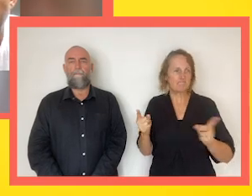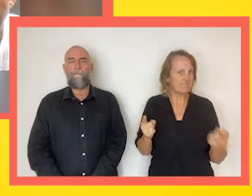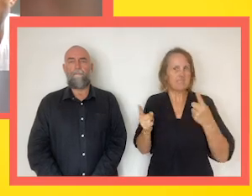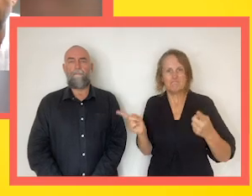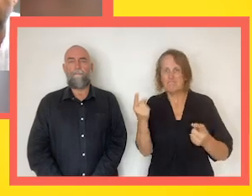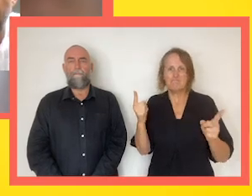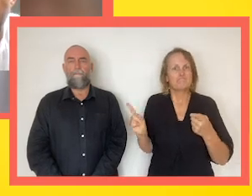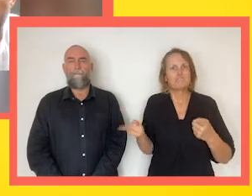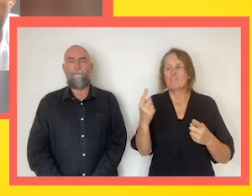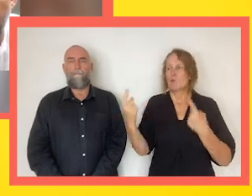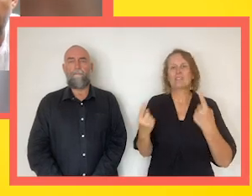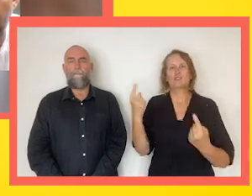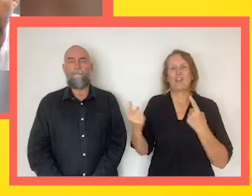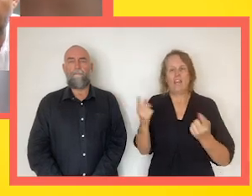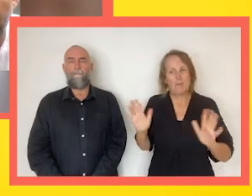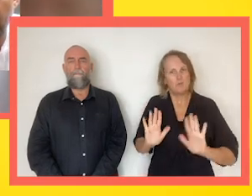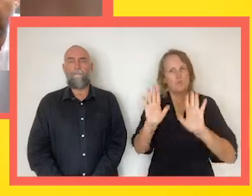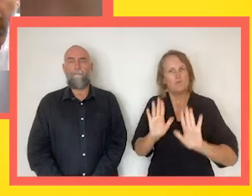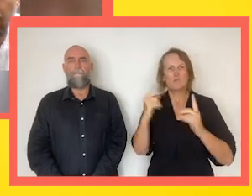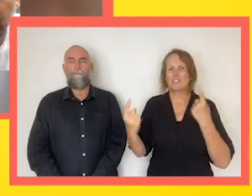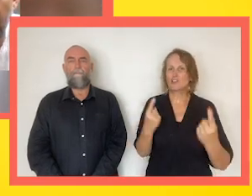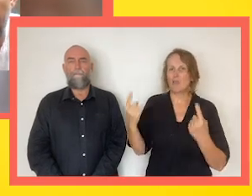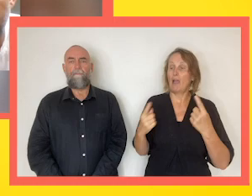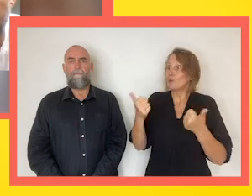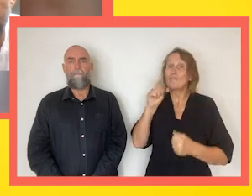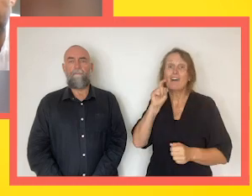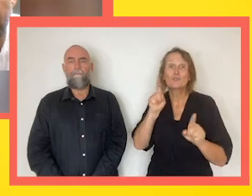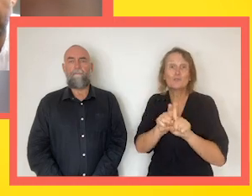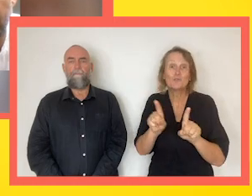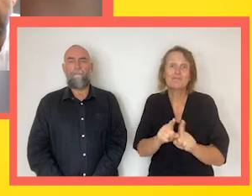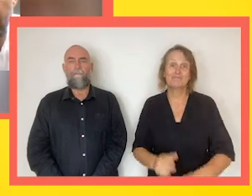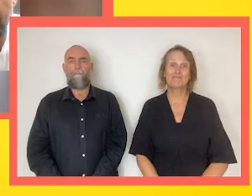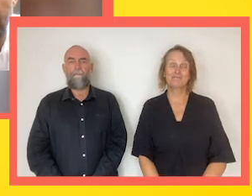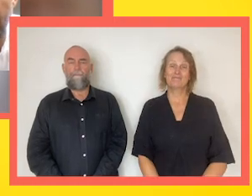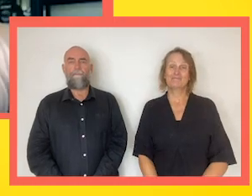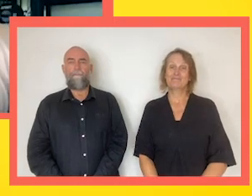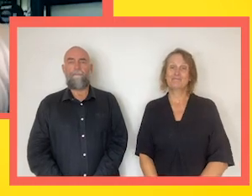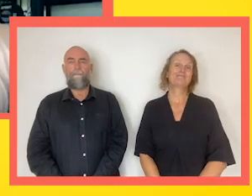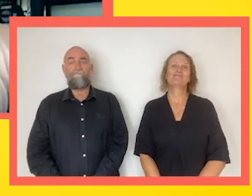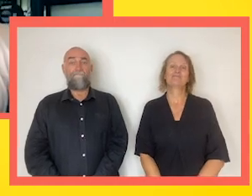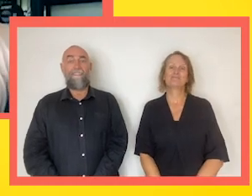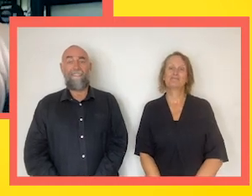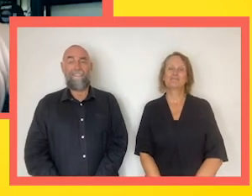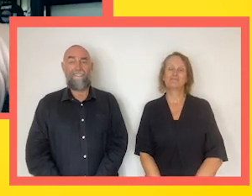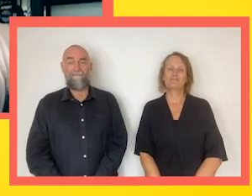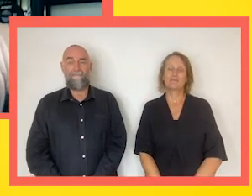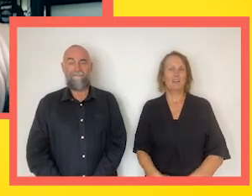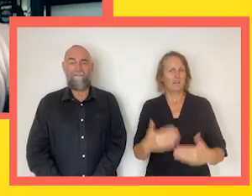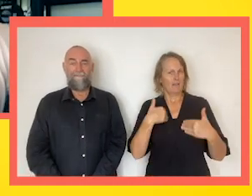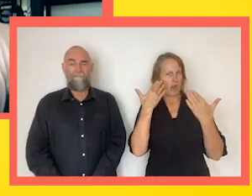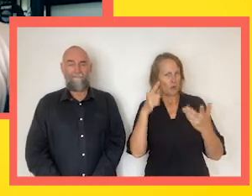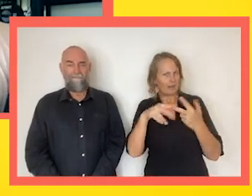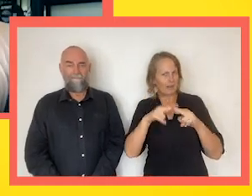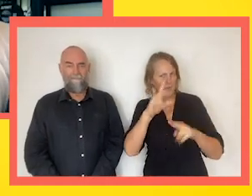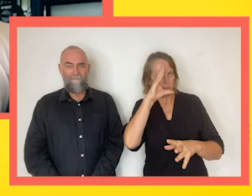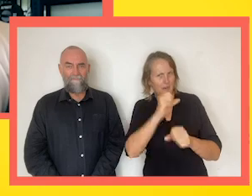of each session and push each other as much as we can as well and have fun while we're doing it. Nikki, I don't know if I'm going to believe your story